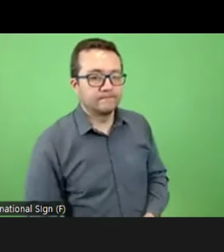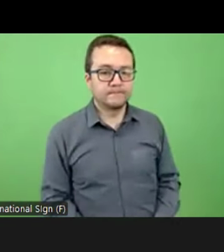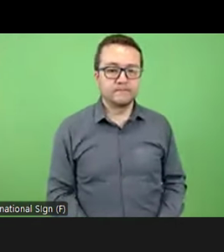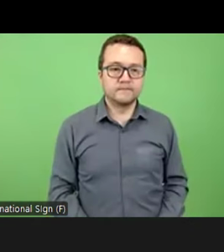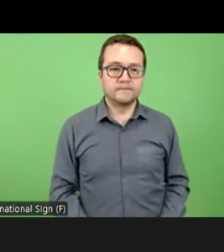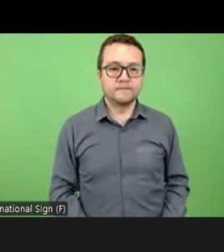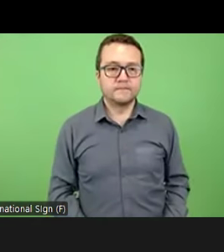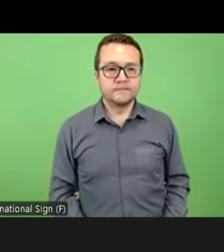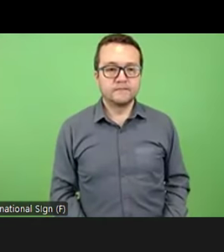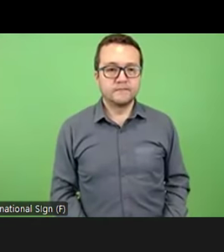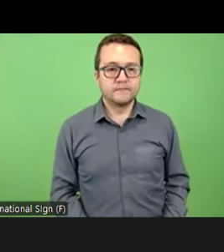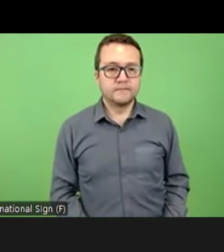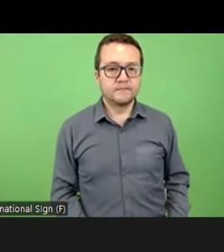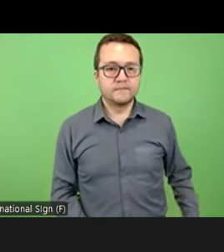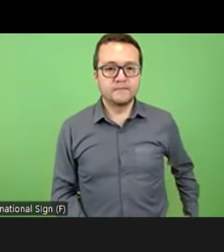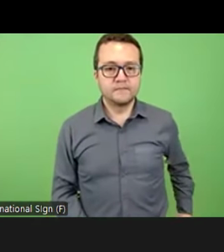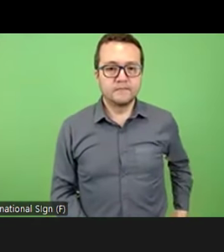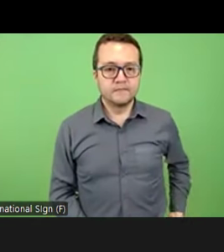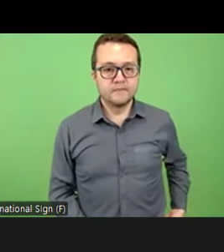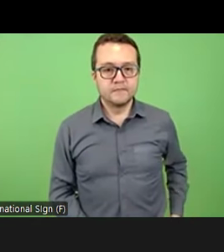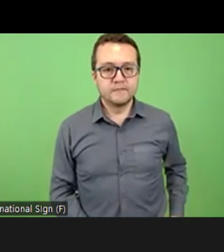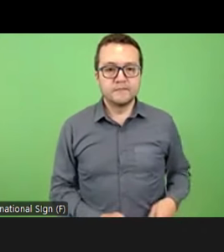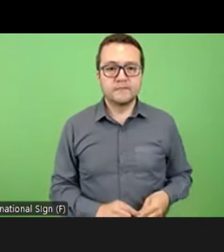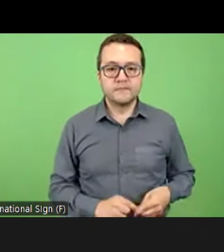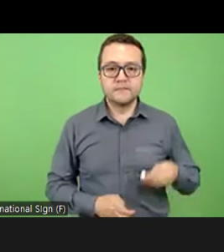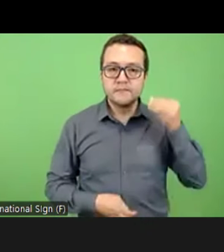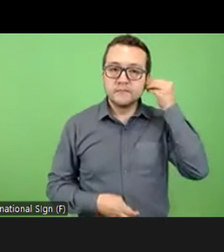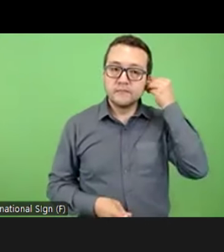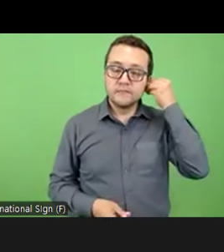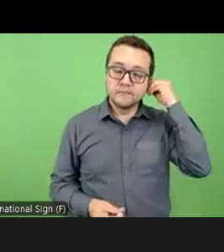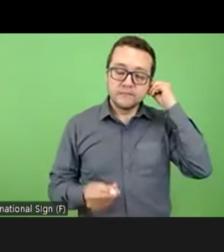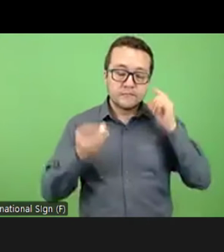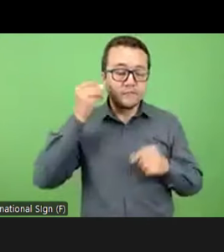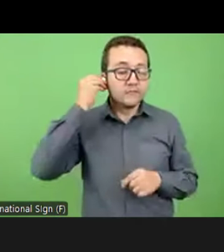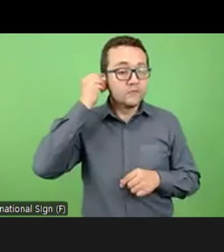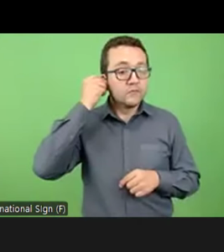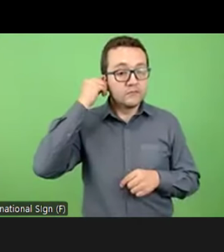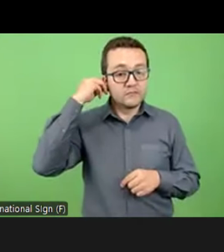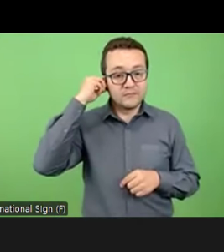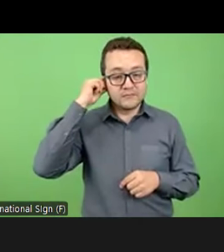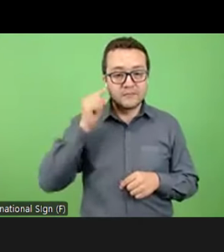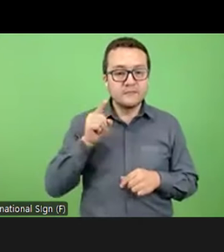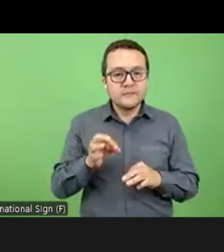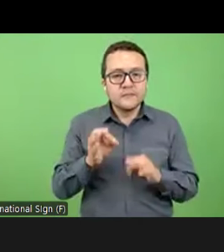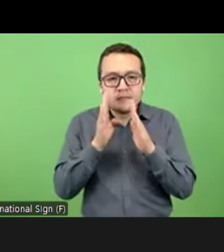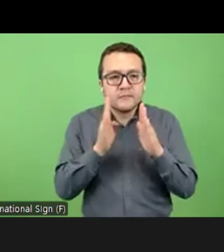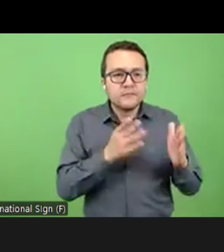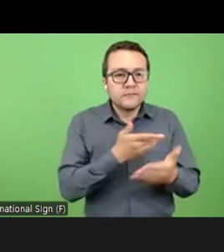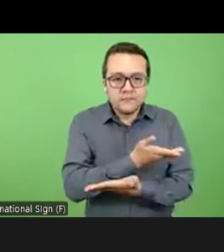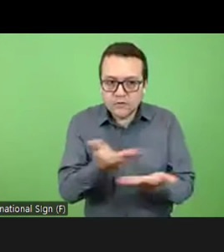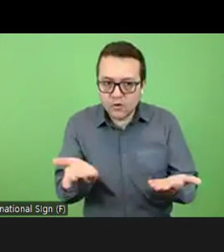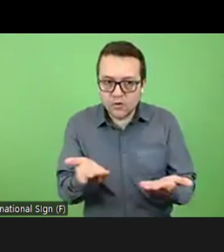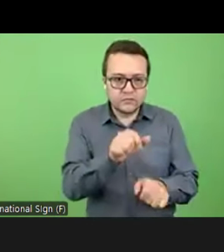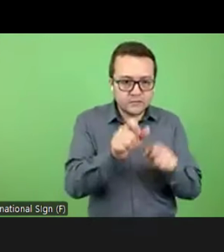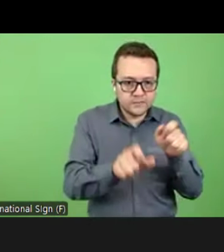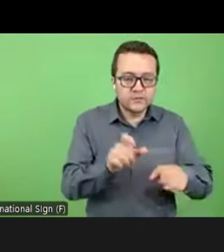given Sin access embargo, to también es this imposible reducir las benefit desigualdades in regionales reference sin to being ofrecer able los to see the resultados regional salud, parts in reference to the fortalecer la results of health, financiación